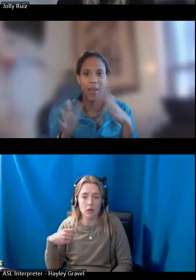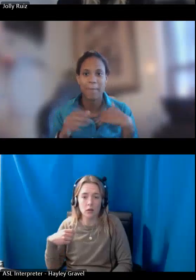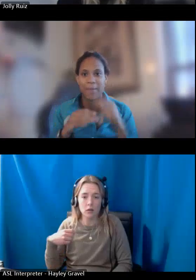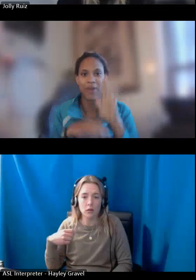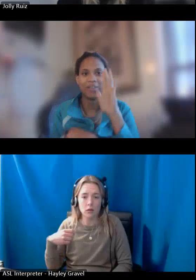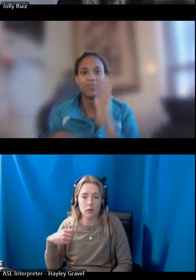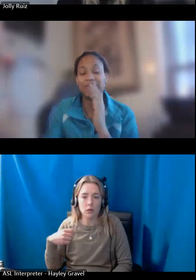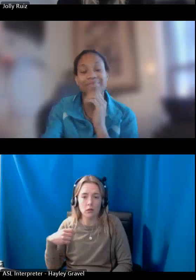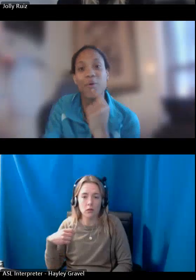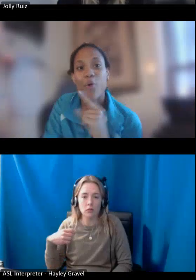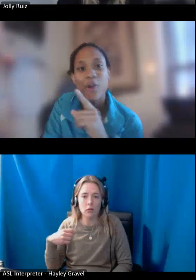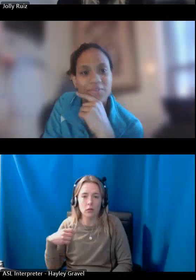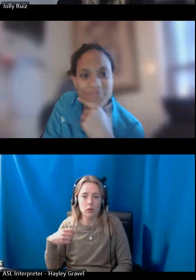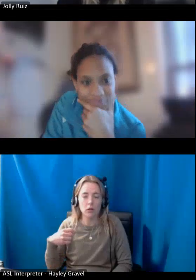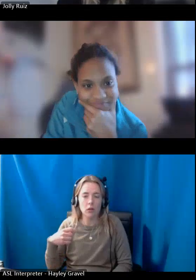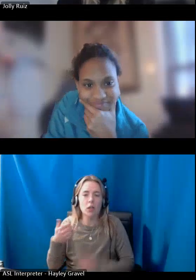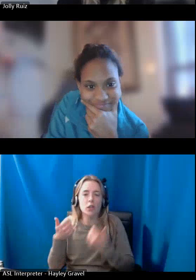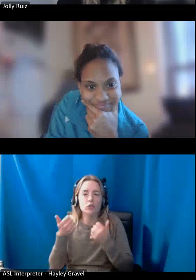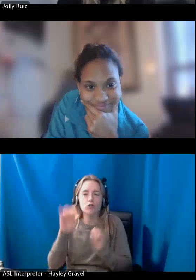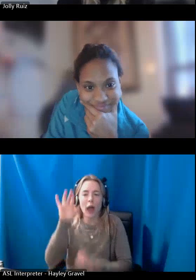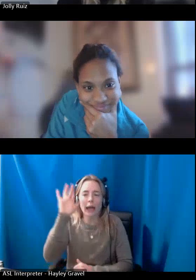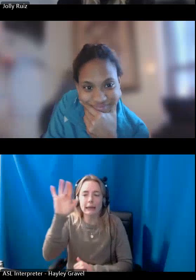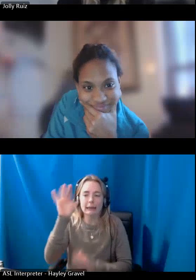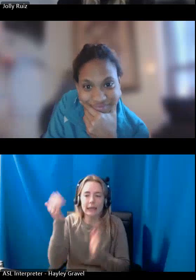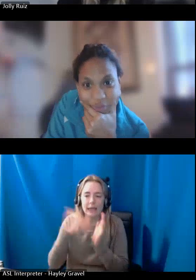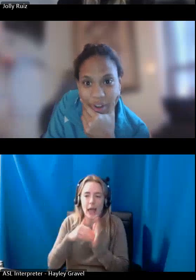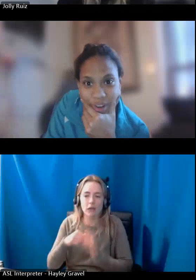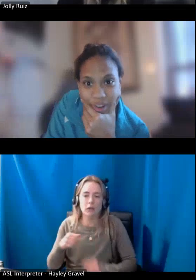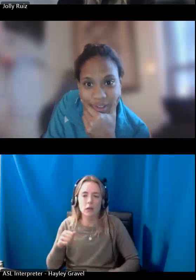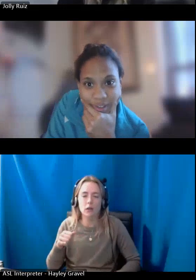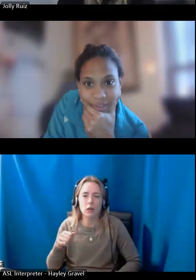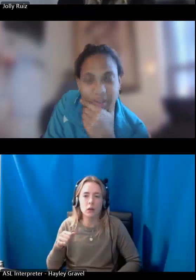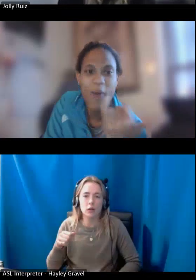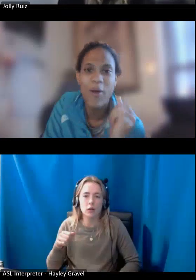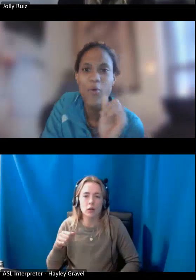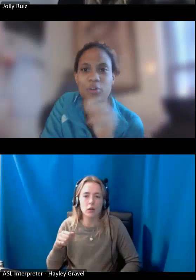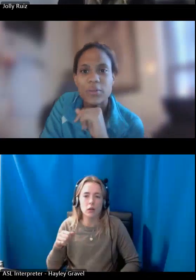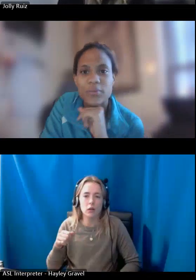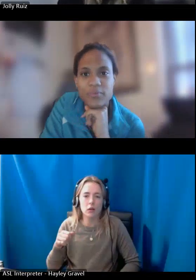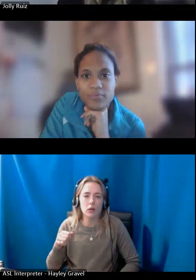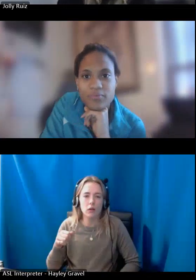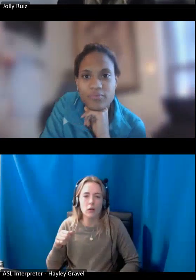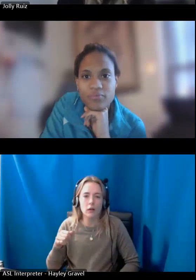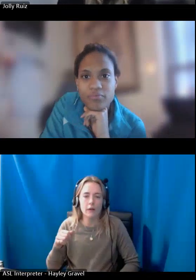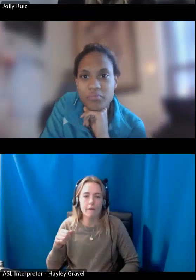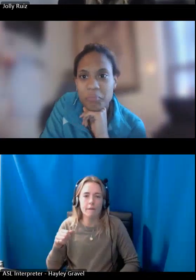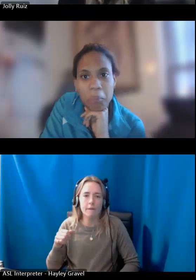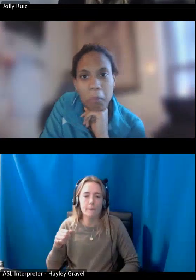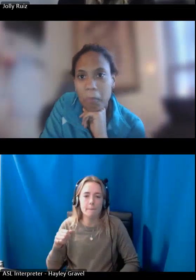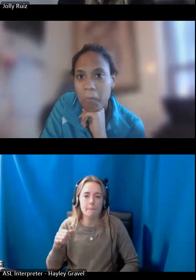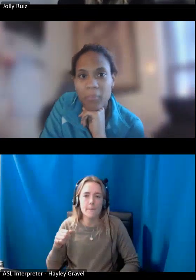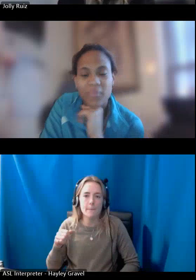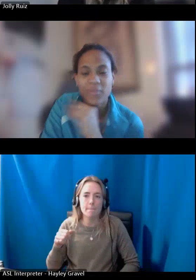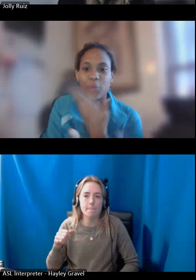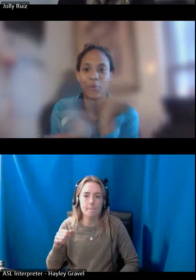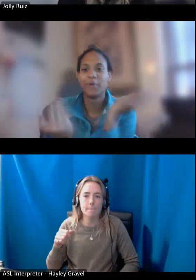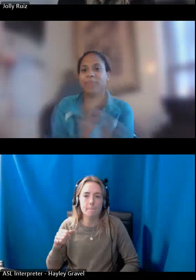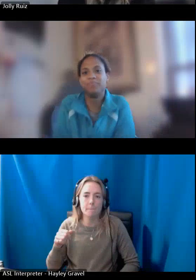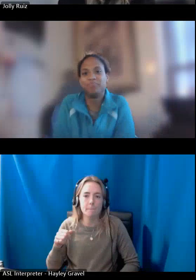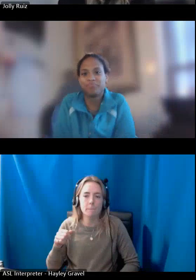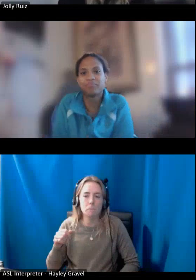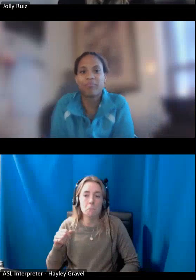whole literature review, but I've never done one in my entire life. Yeah. And it's kind of Yeah. intimidating. So Yeah, no problem. We can